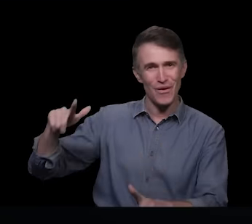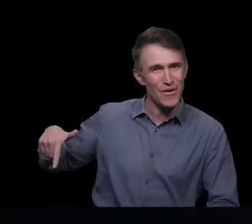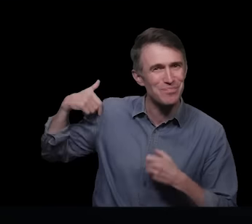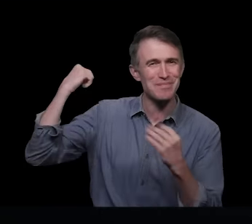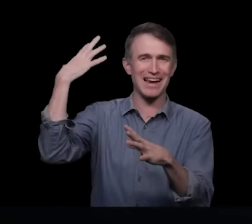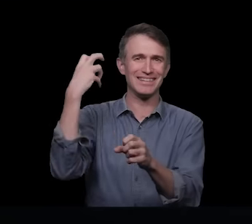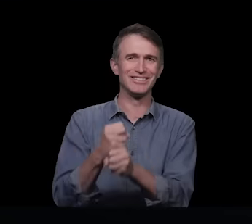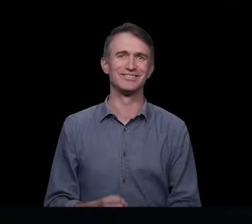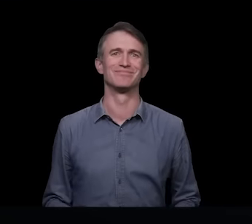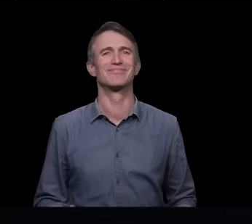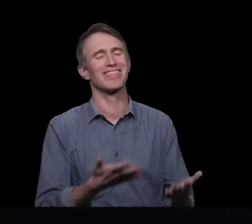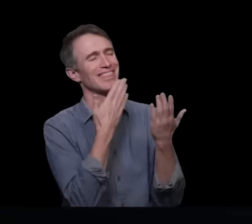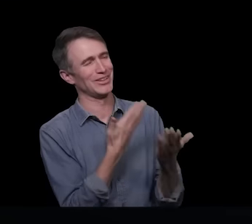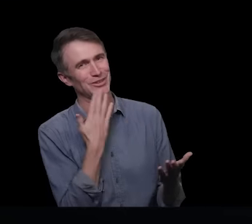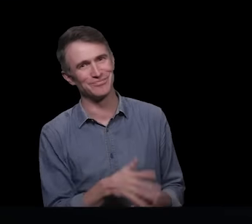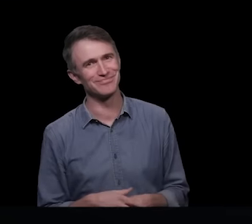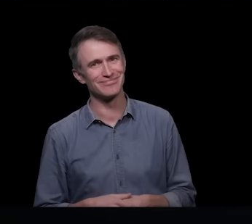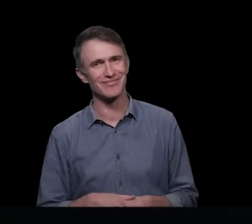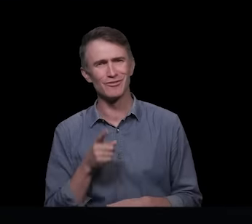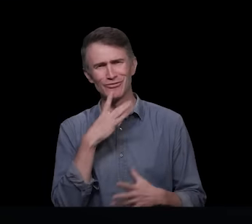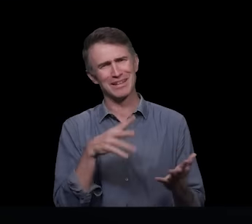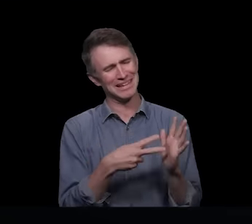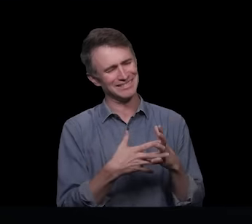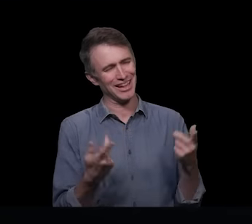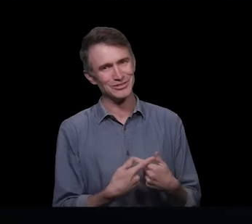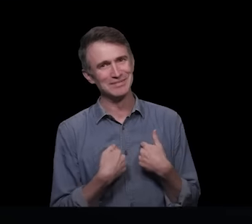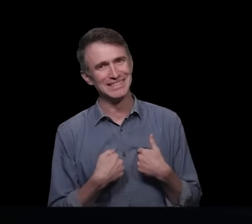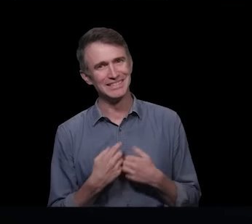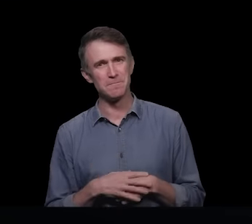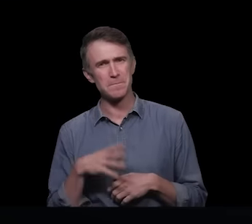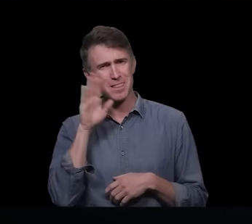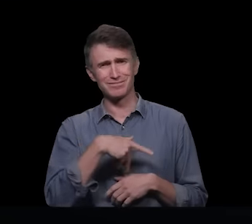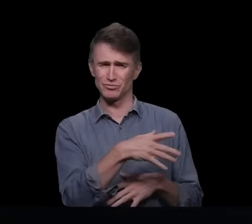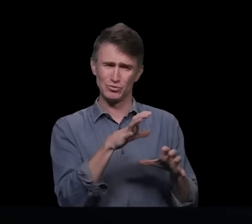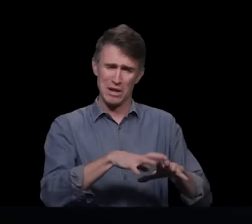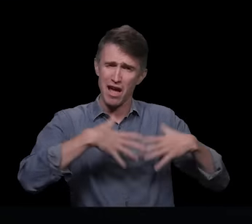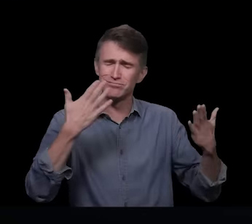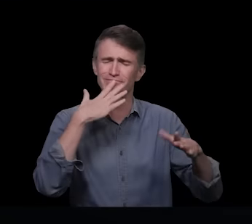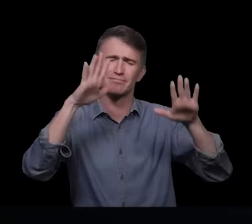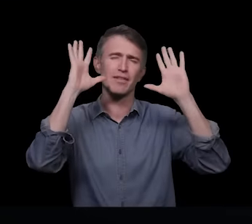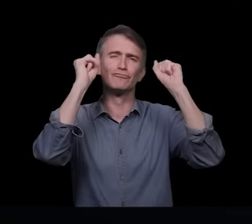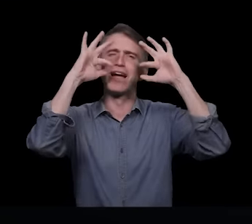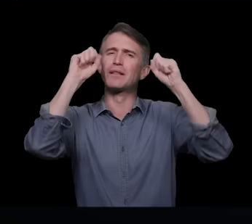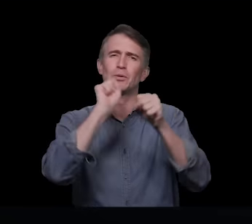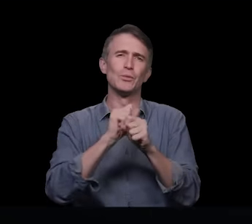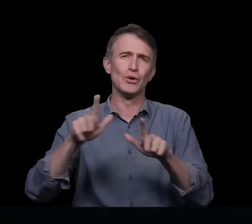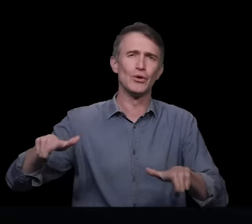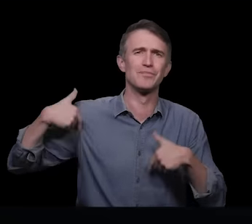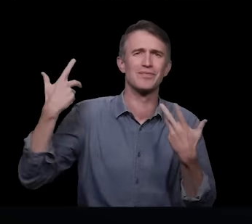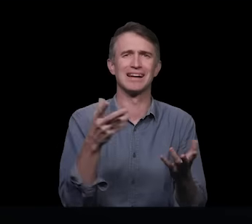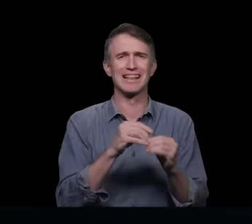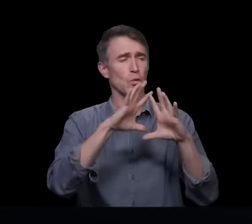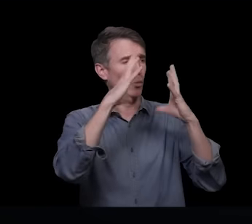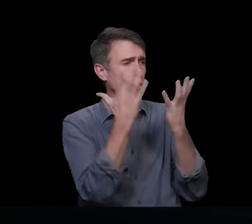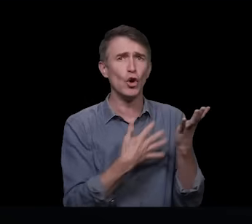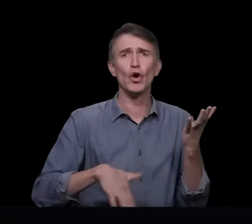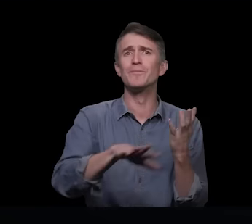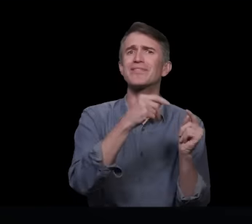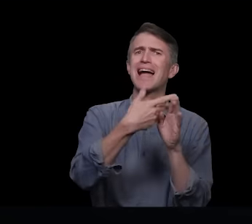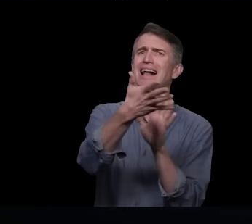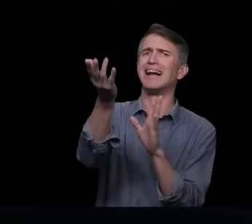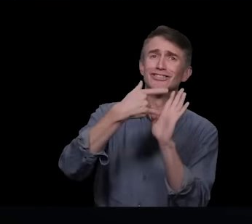time. Thank you, Alie B. That actually means a lot to me because you are doing incredible work in the sphere and also just as